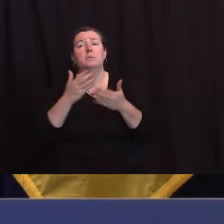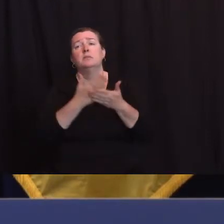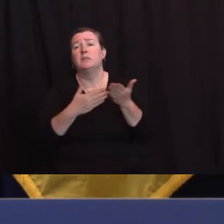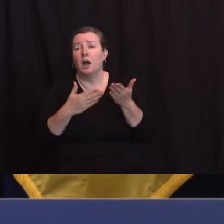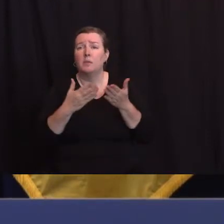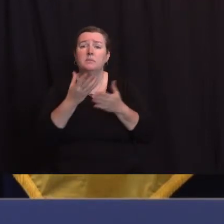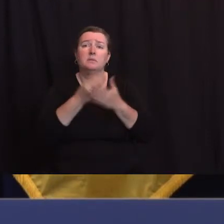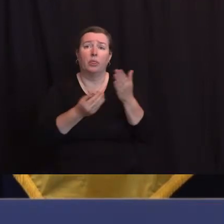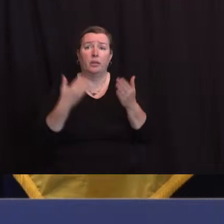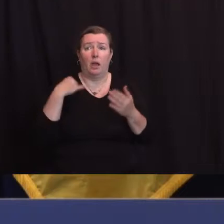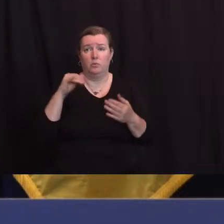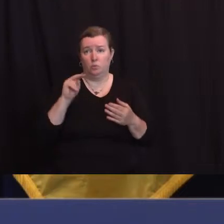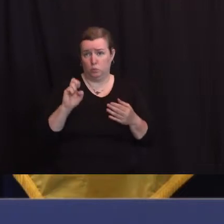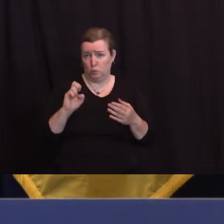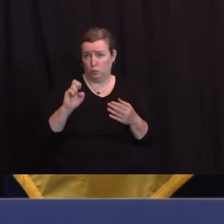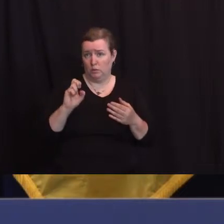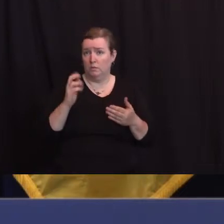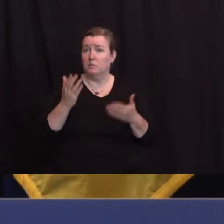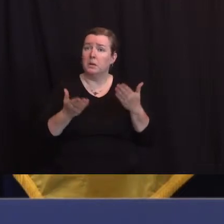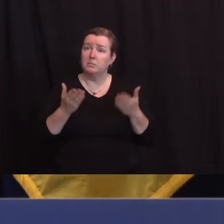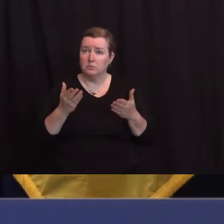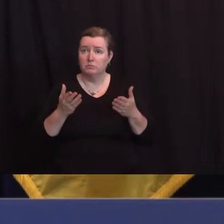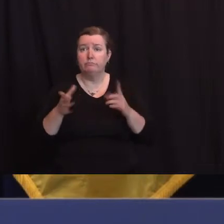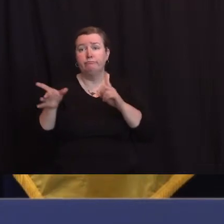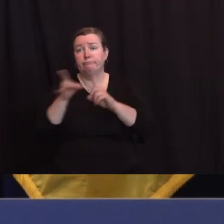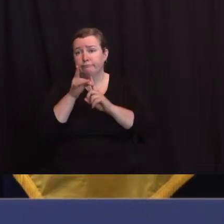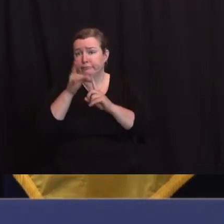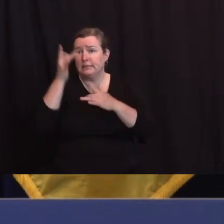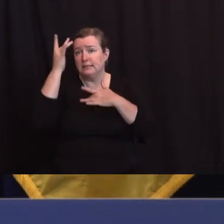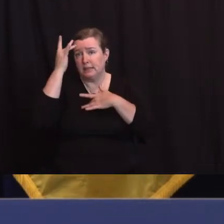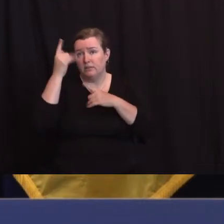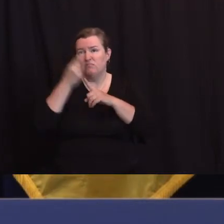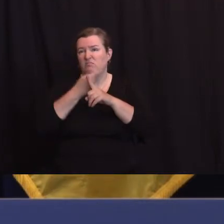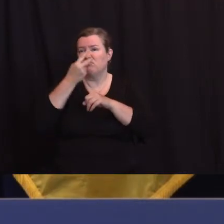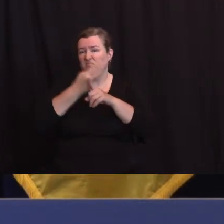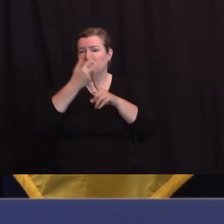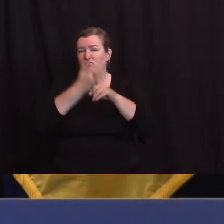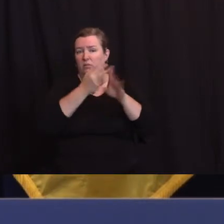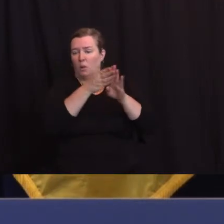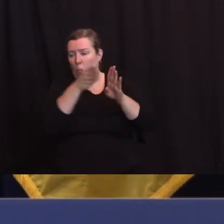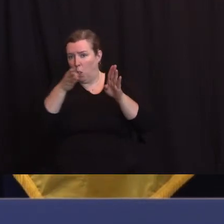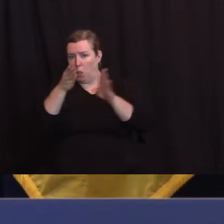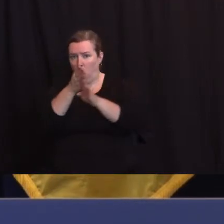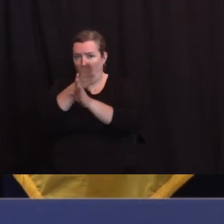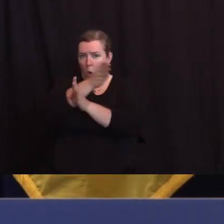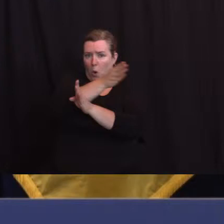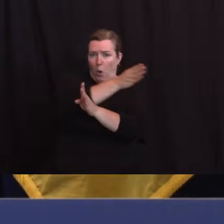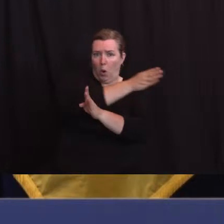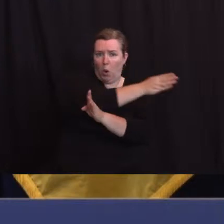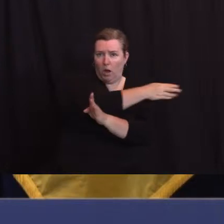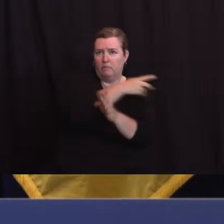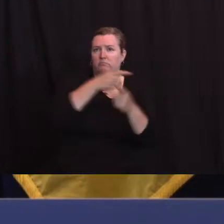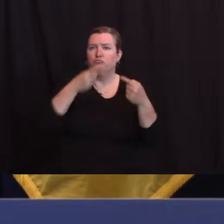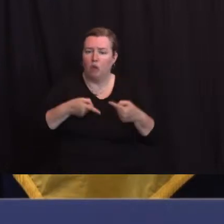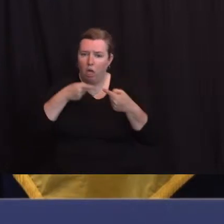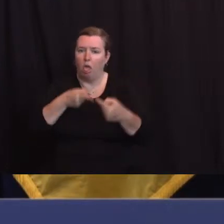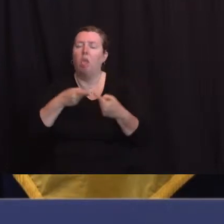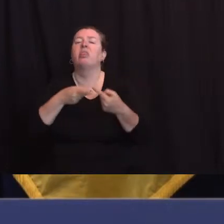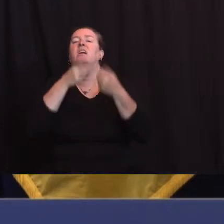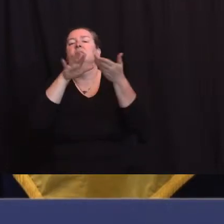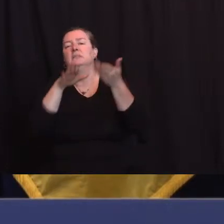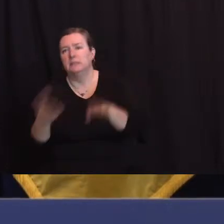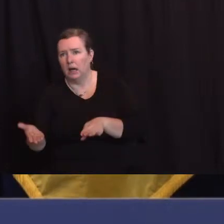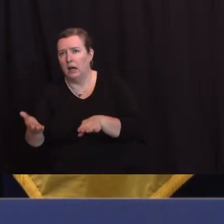June who was infected months ago and has been battling it. I can't tell you how many families I've spoken with